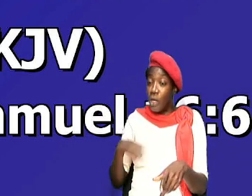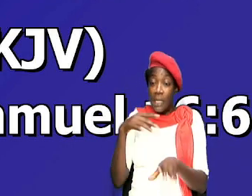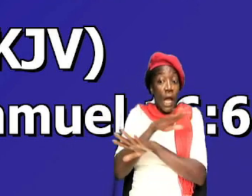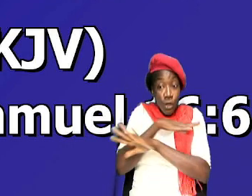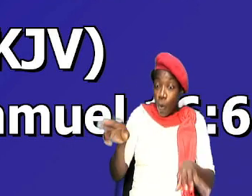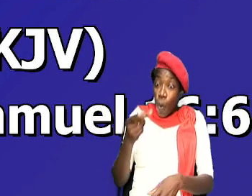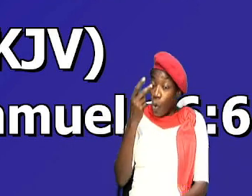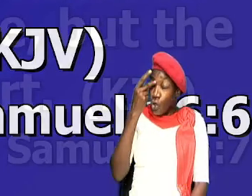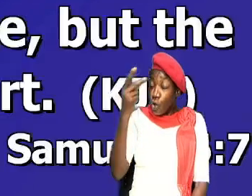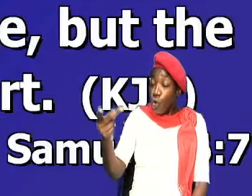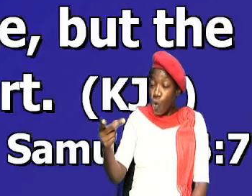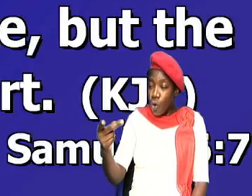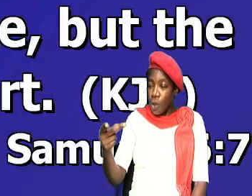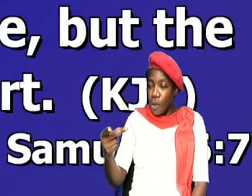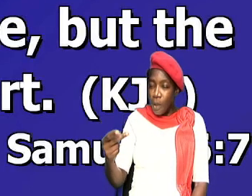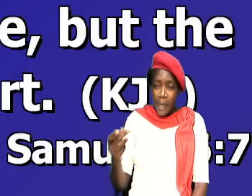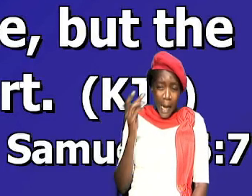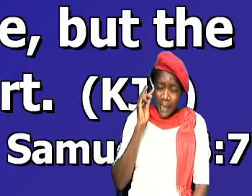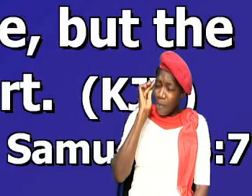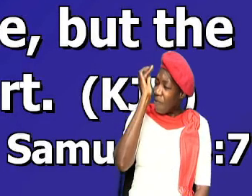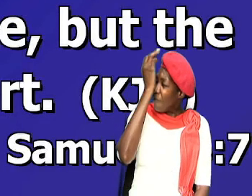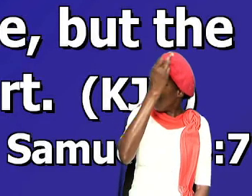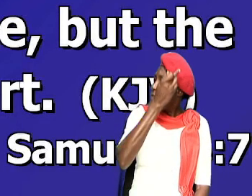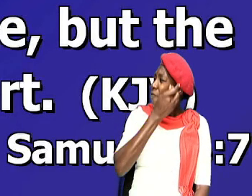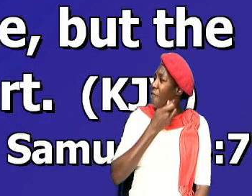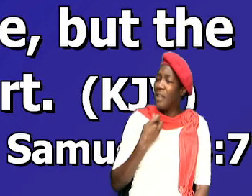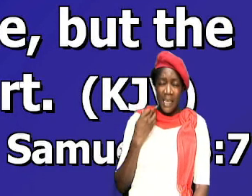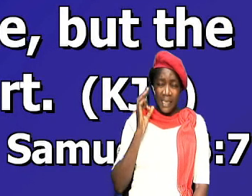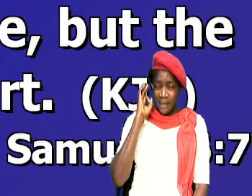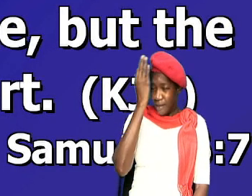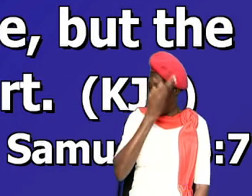Look not on his countenance